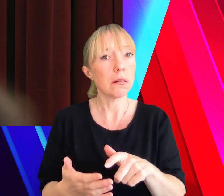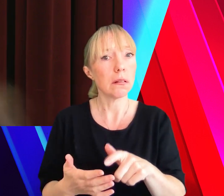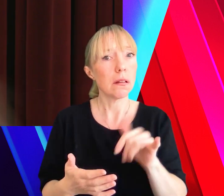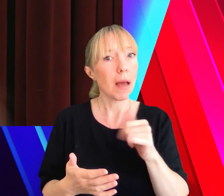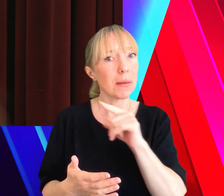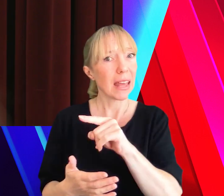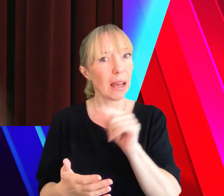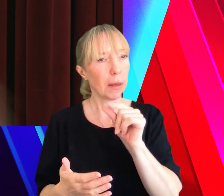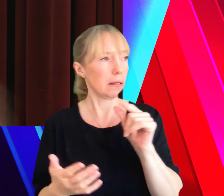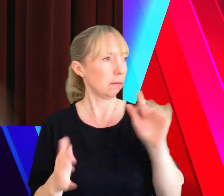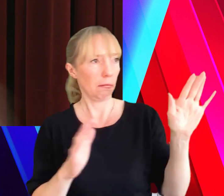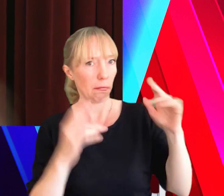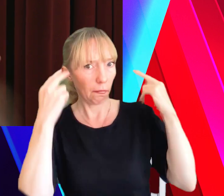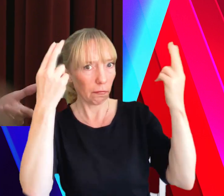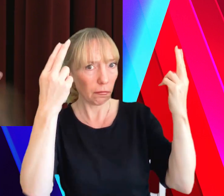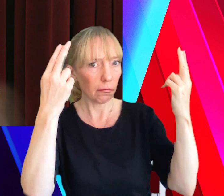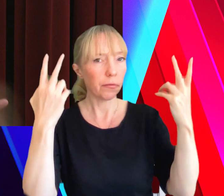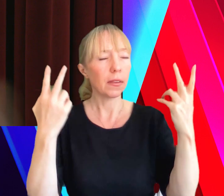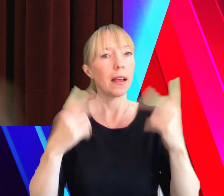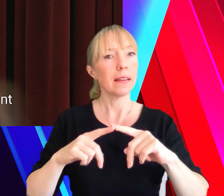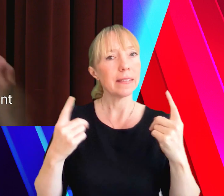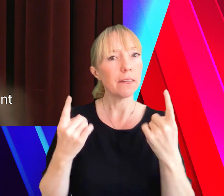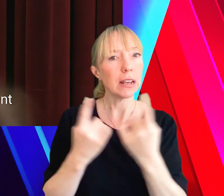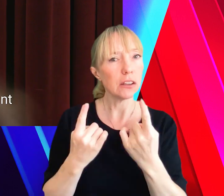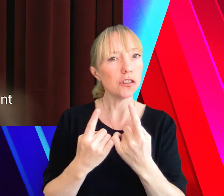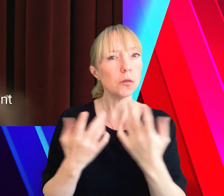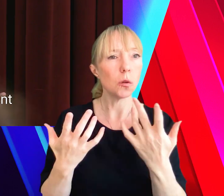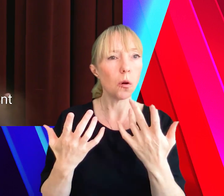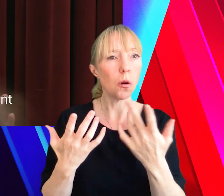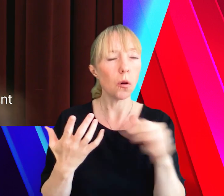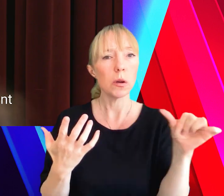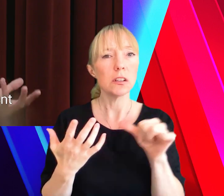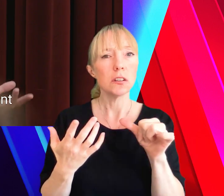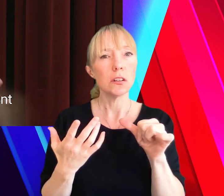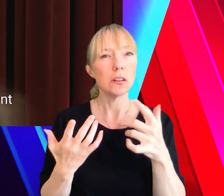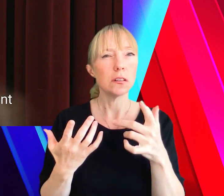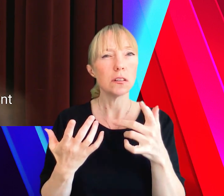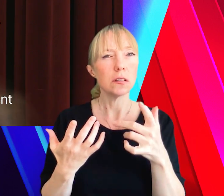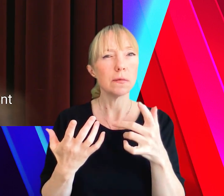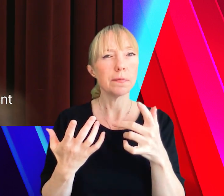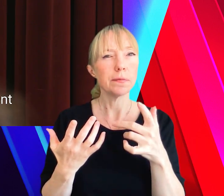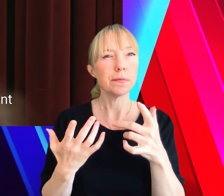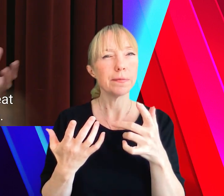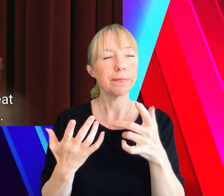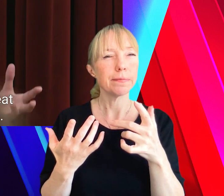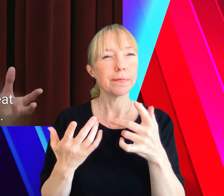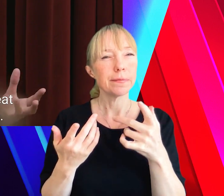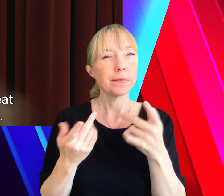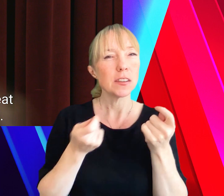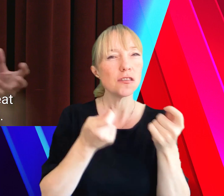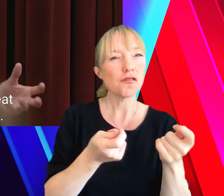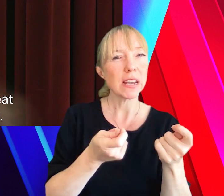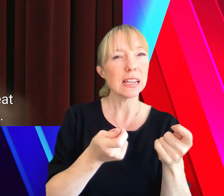person who might push back against that. Do you think that kind of raises different issues, or should we sort of treat